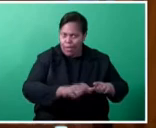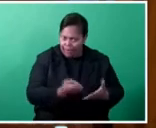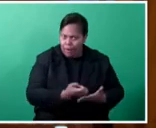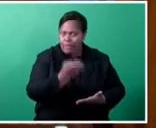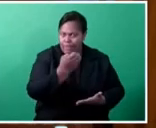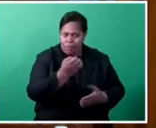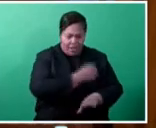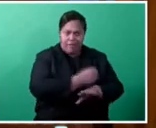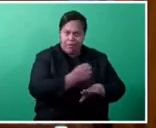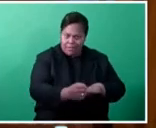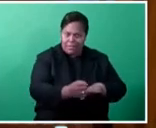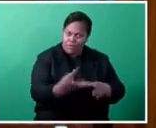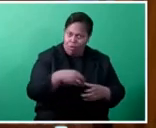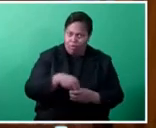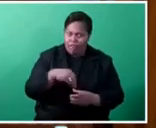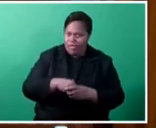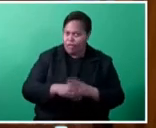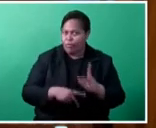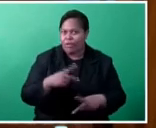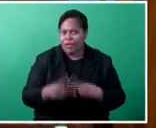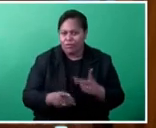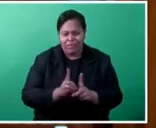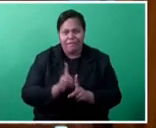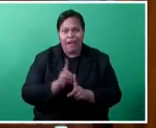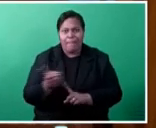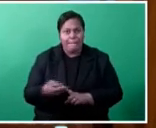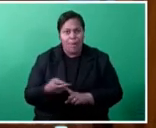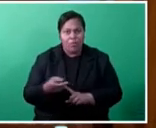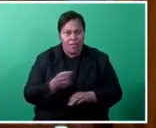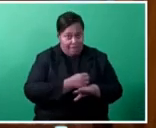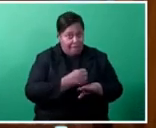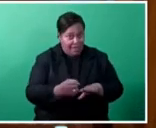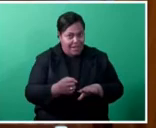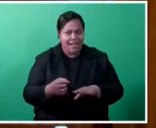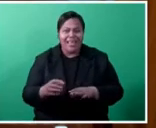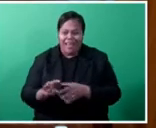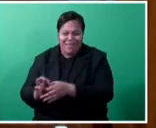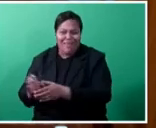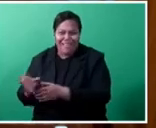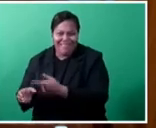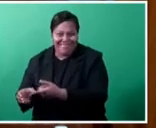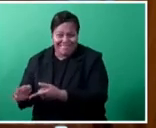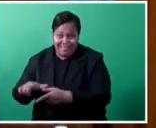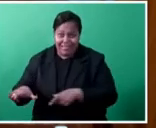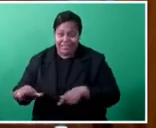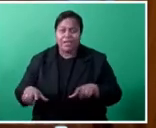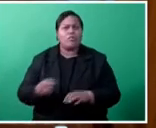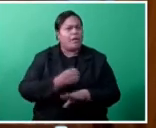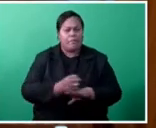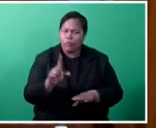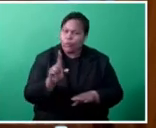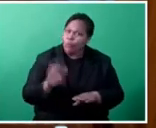in taking the lead role in the development of both state and native land. Government will do all it could to ensure that the right advice